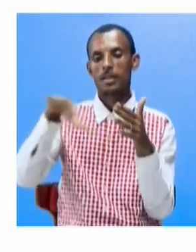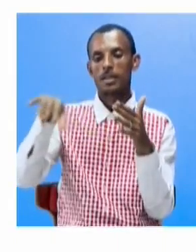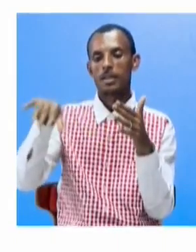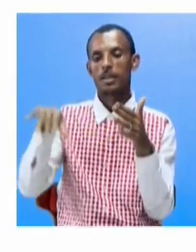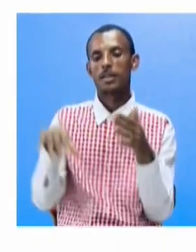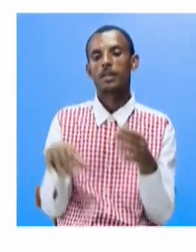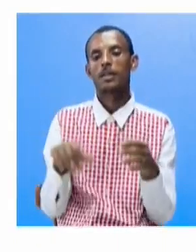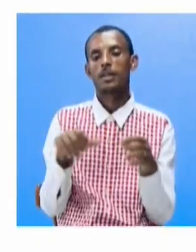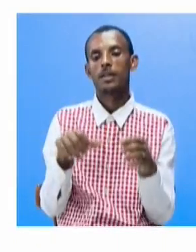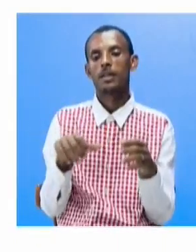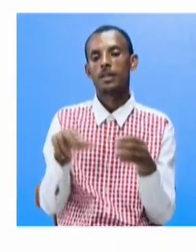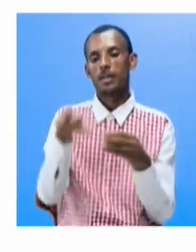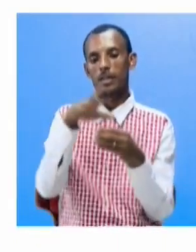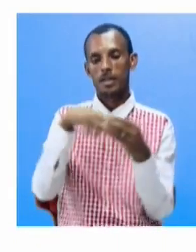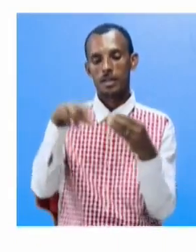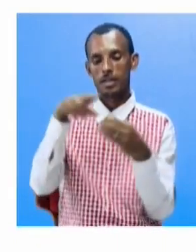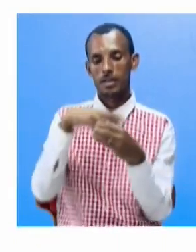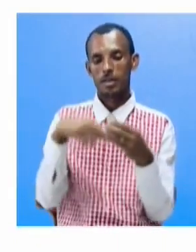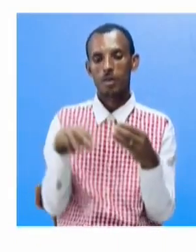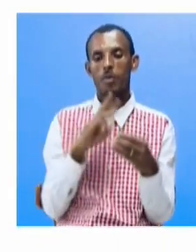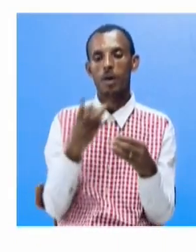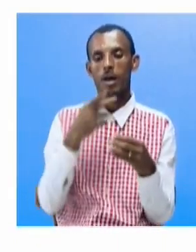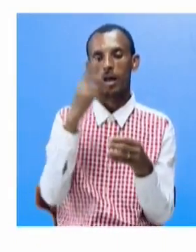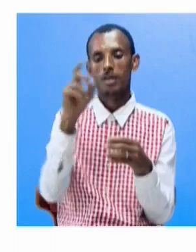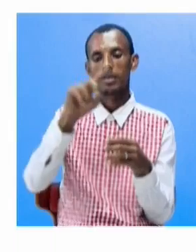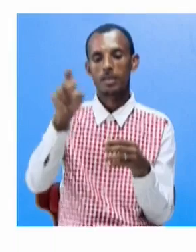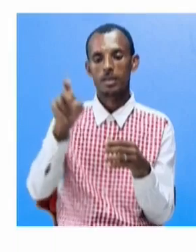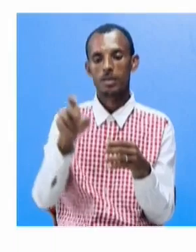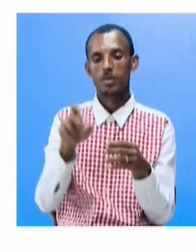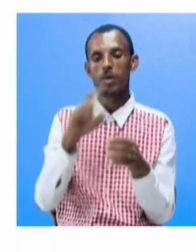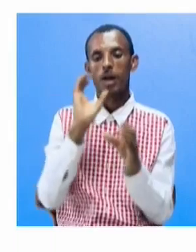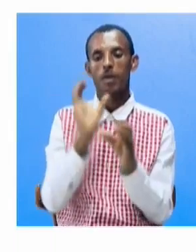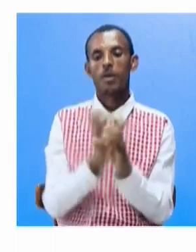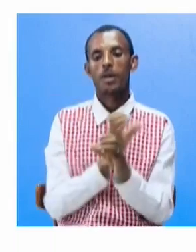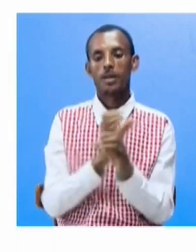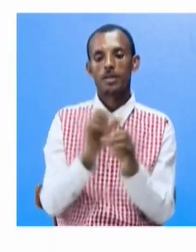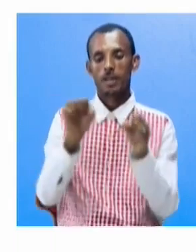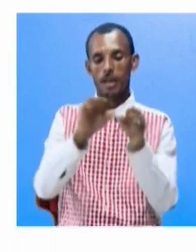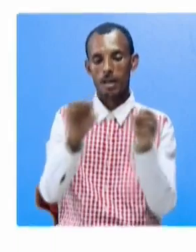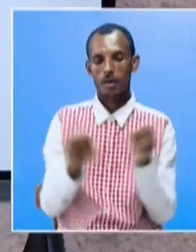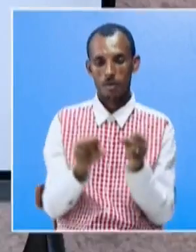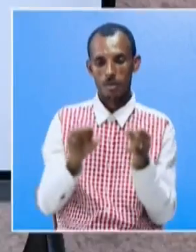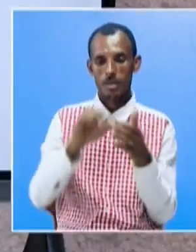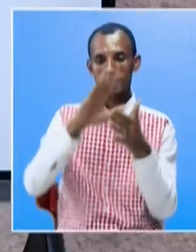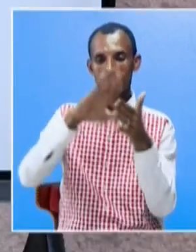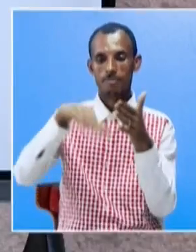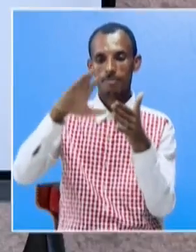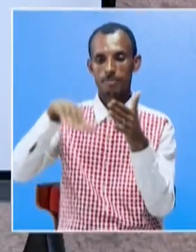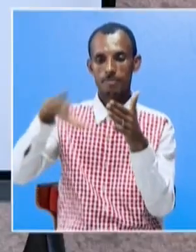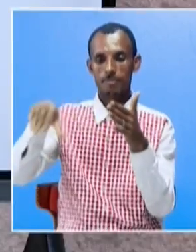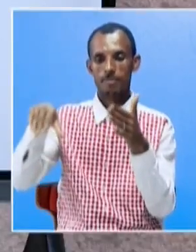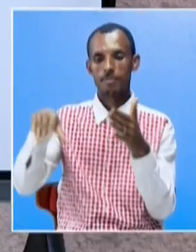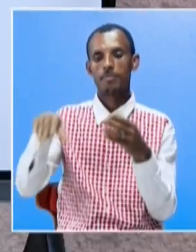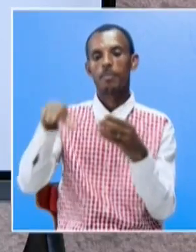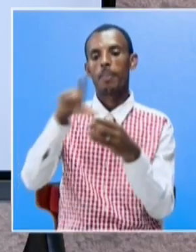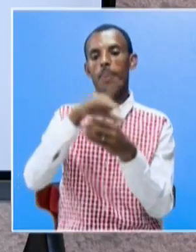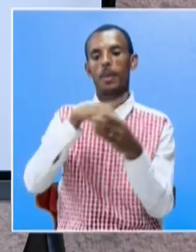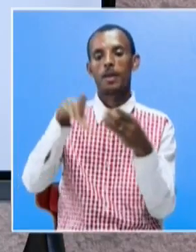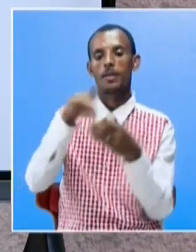It is a shaded region. We are asked to calculate the area of this shaded region.